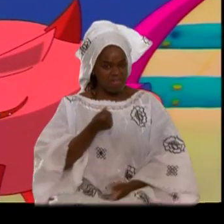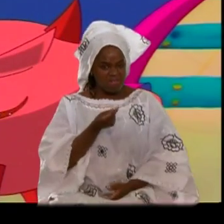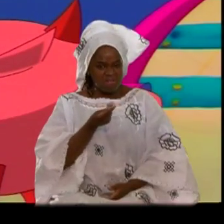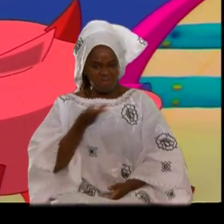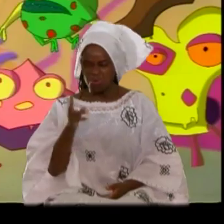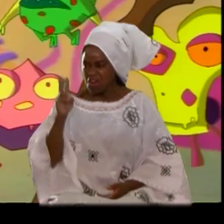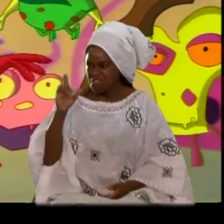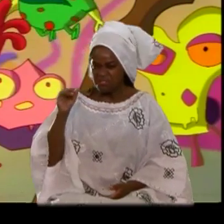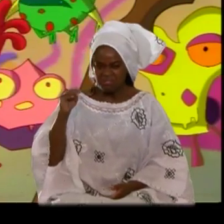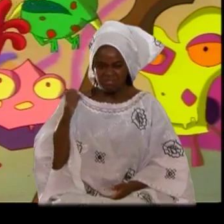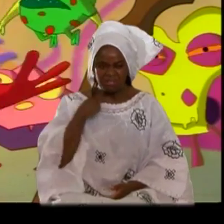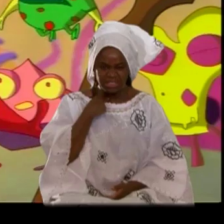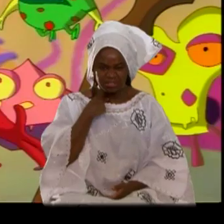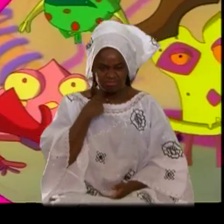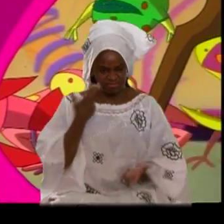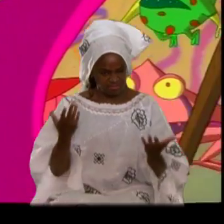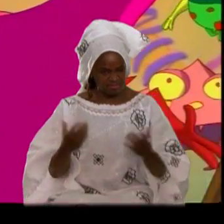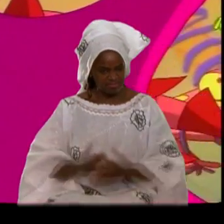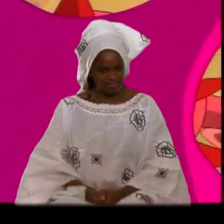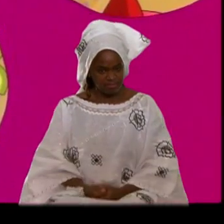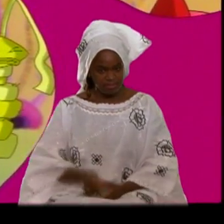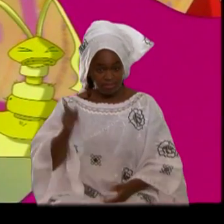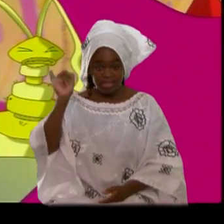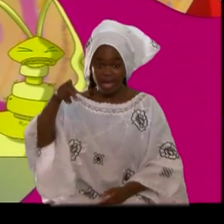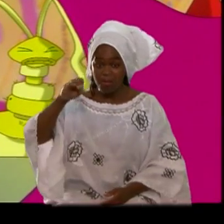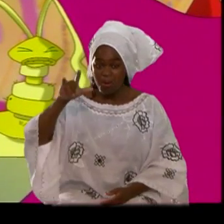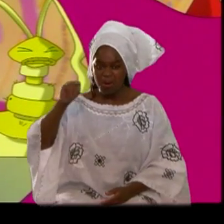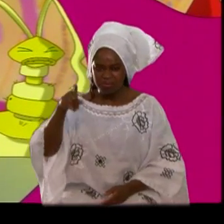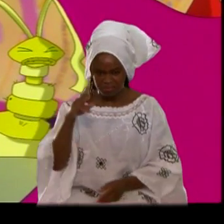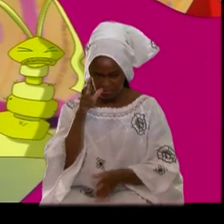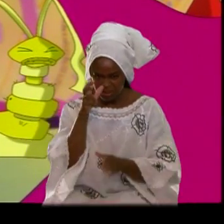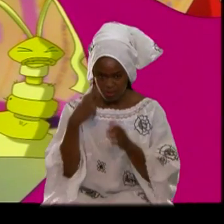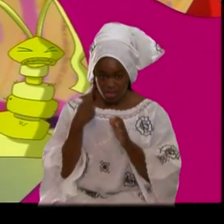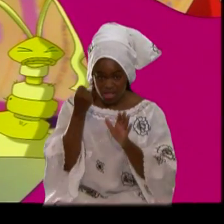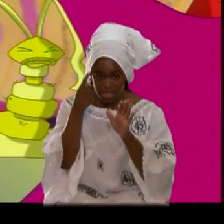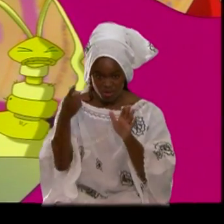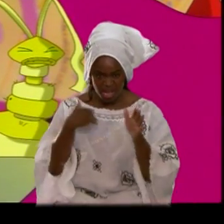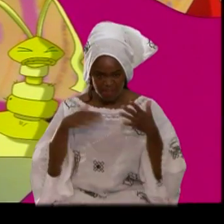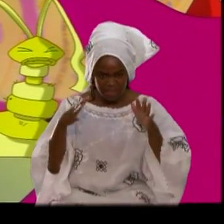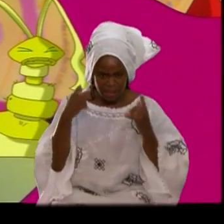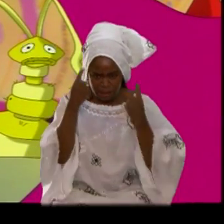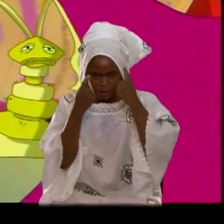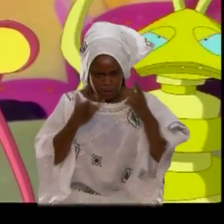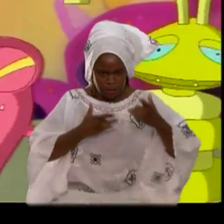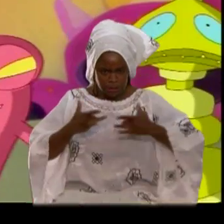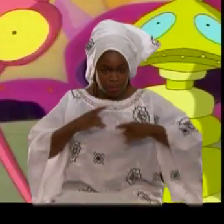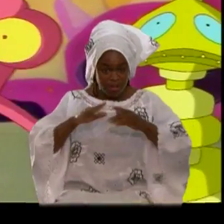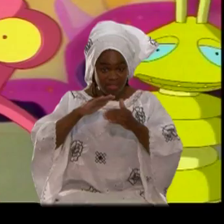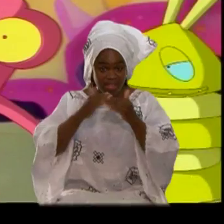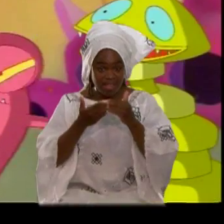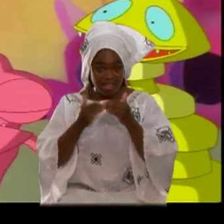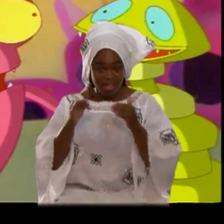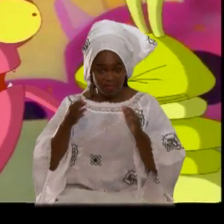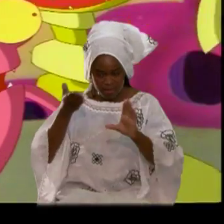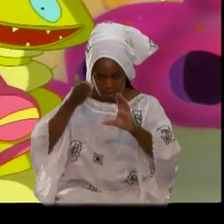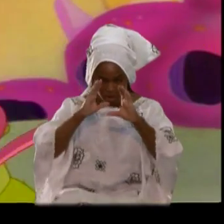and concern, but the end of the tunnel is near. Before sharing my plan of action with you, I invite the STDs, the sexually transmitted diseases, to come